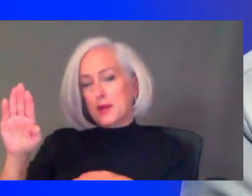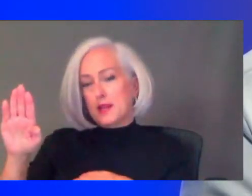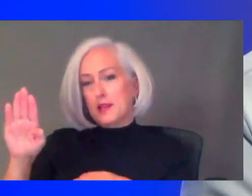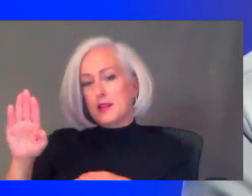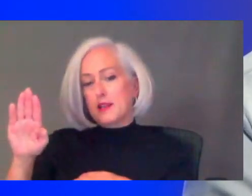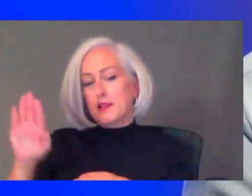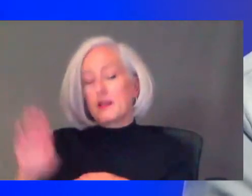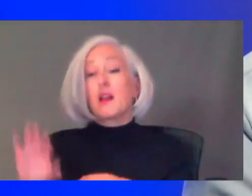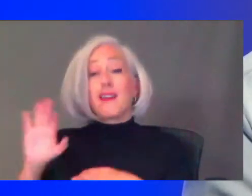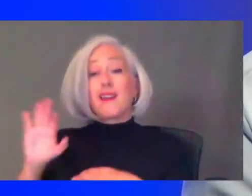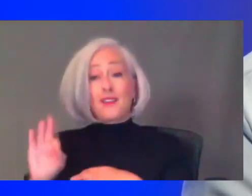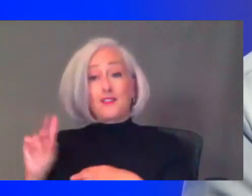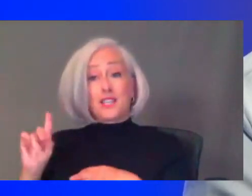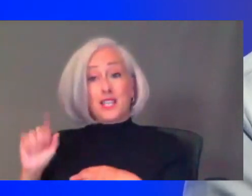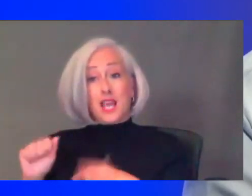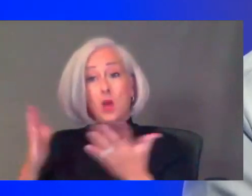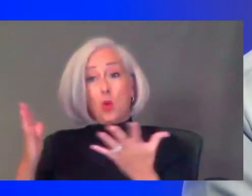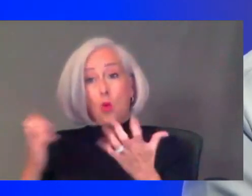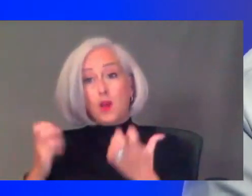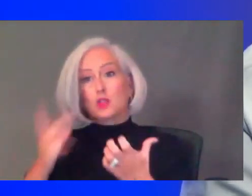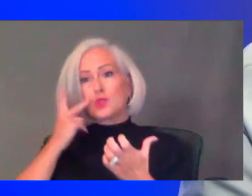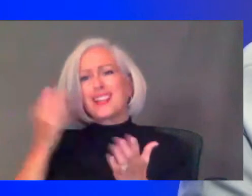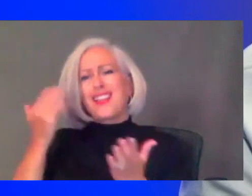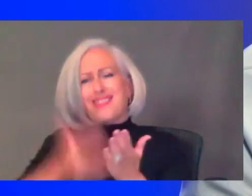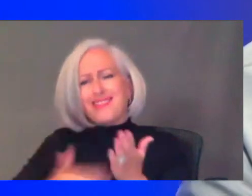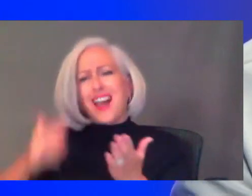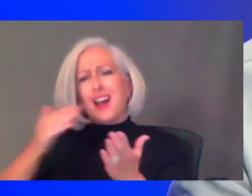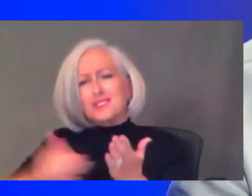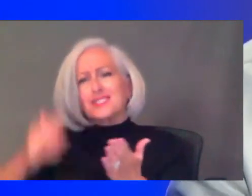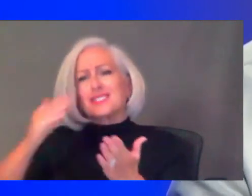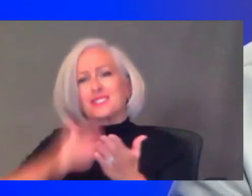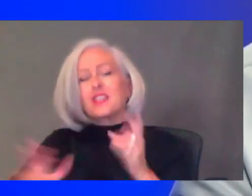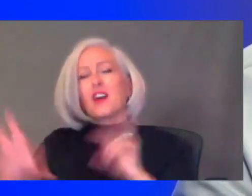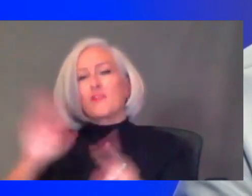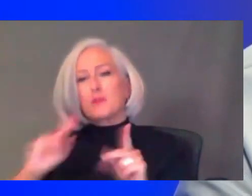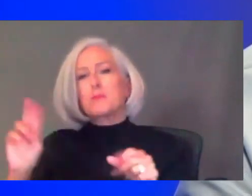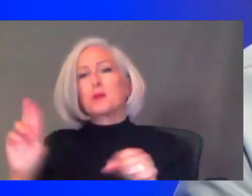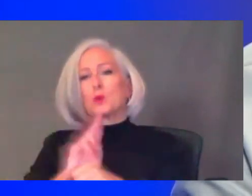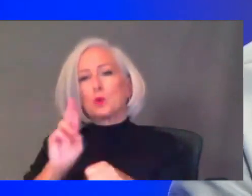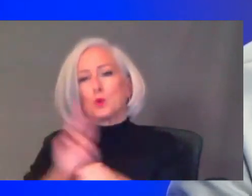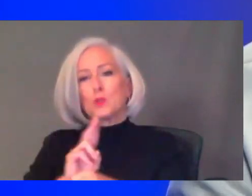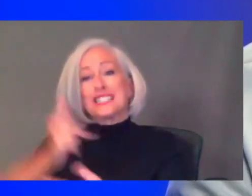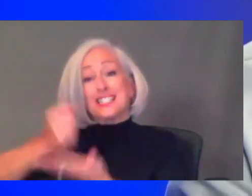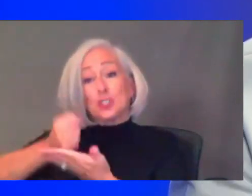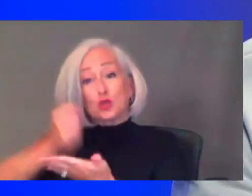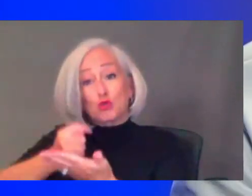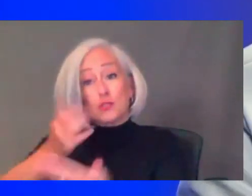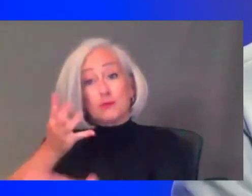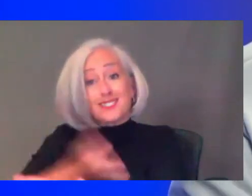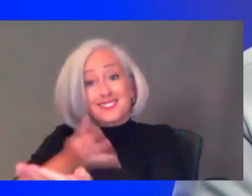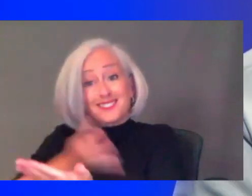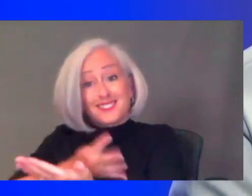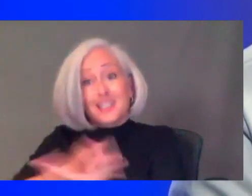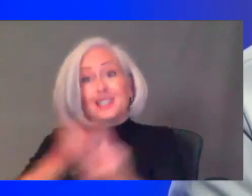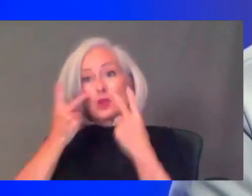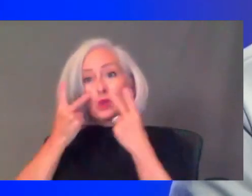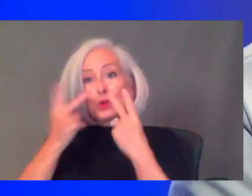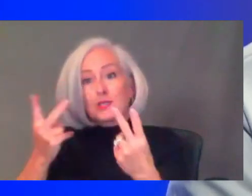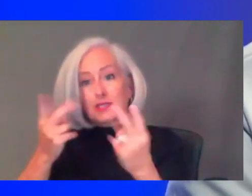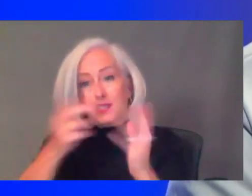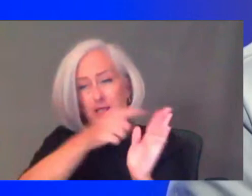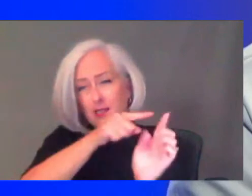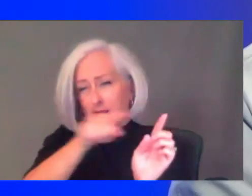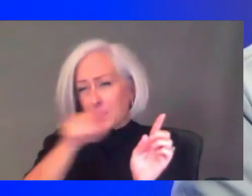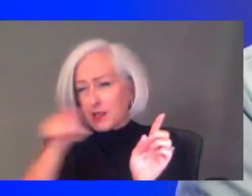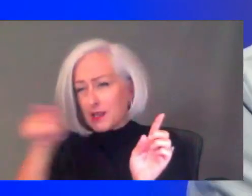we're treating patients with this every day now here at KU, and I definitely have seen it make a difference. And so I